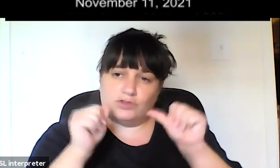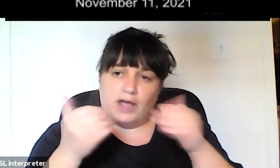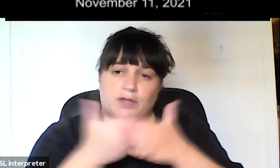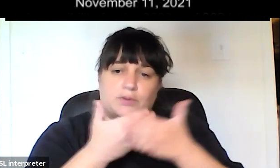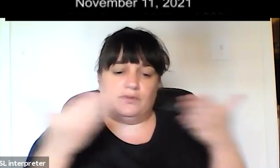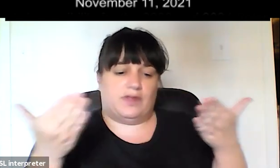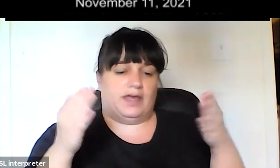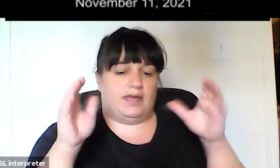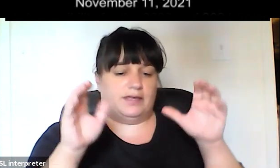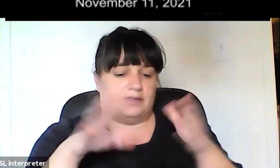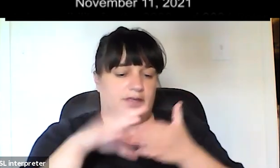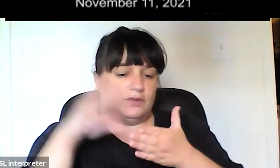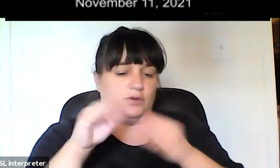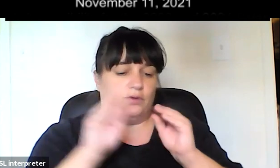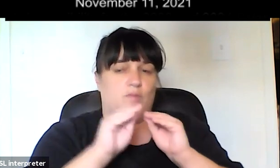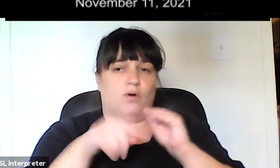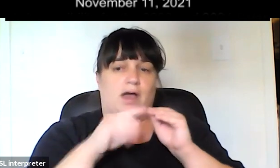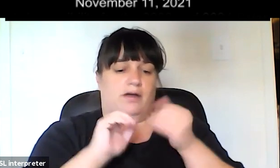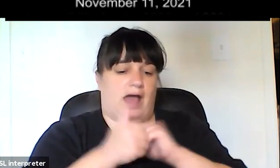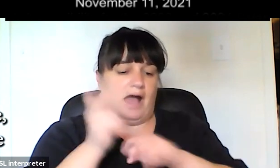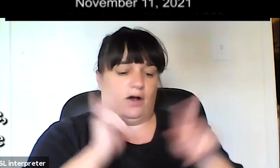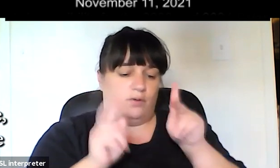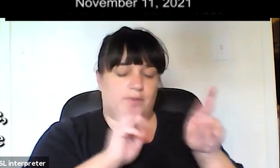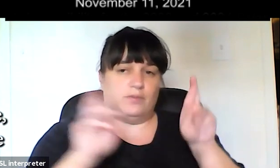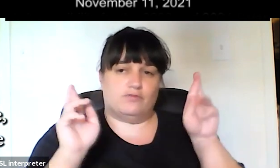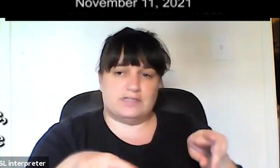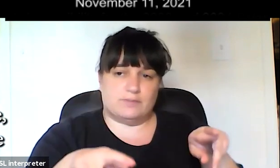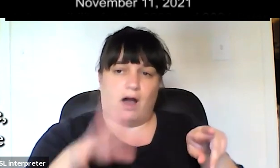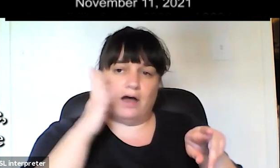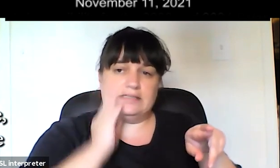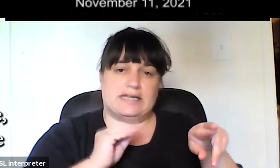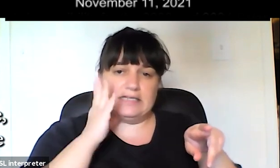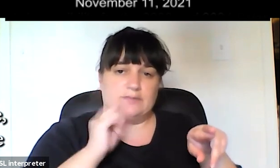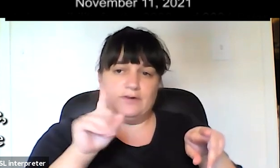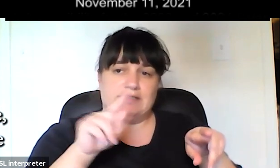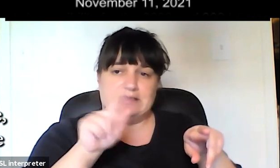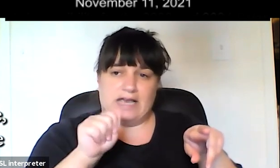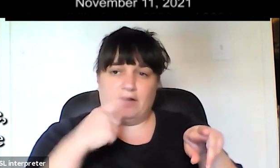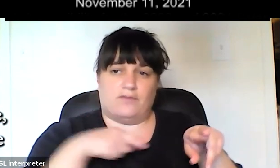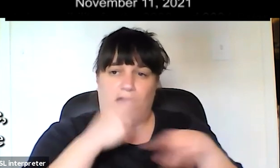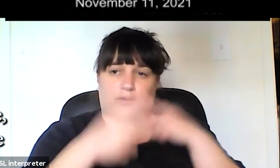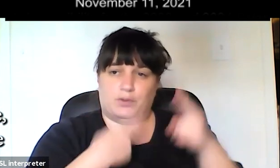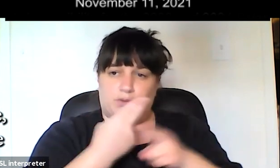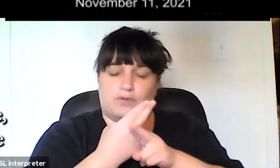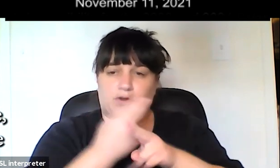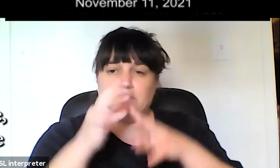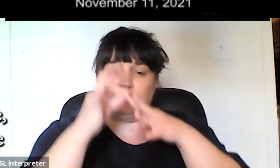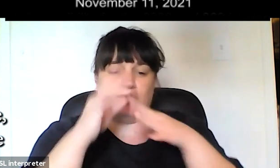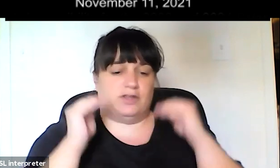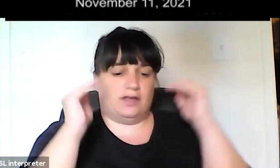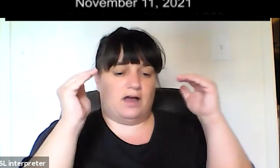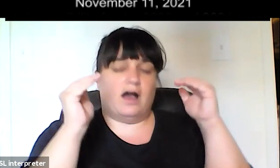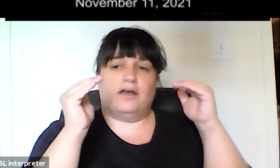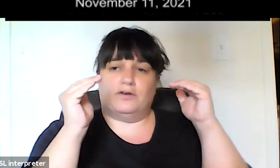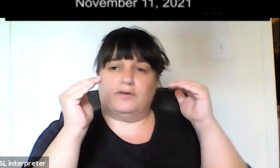things and to just keep learning more about how people respond and experience data of our universe, especially the high energy